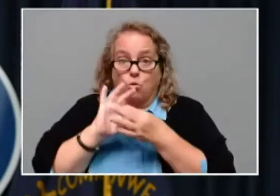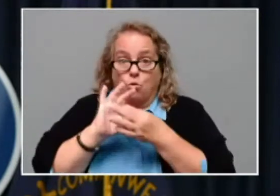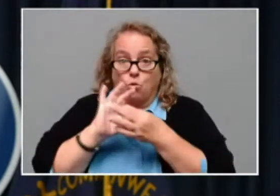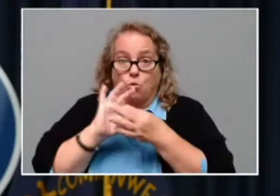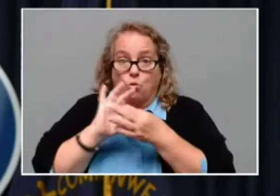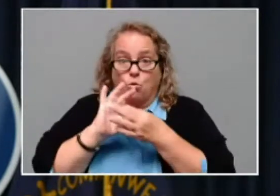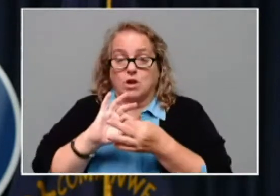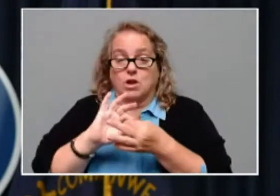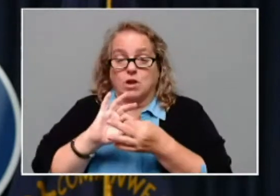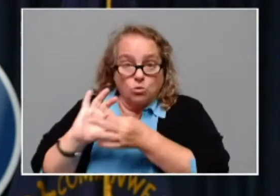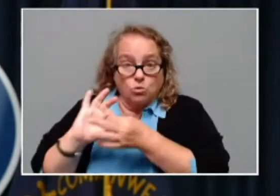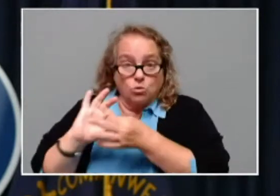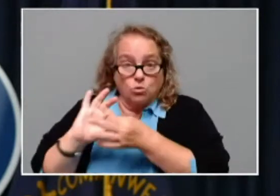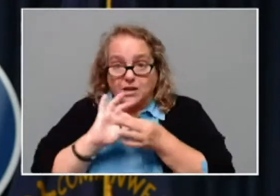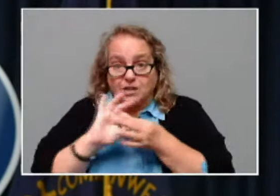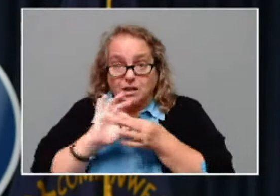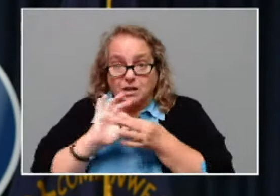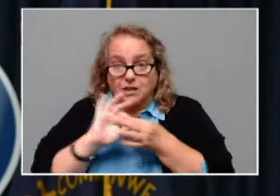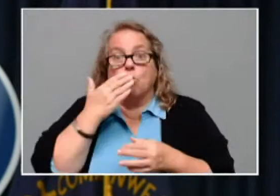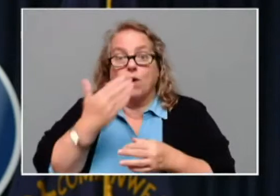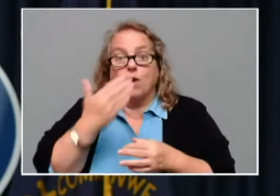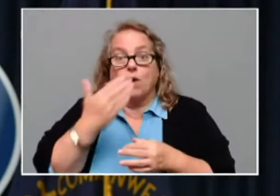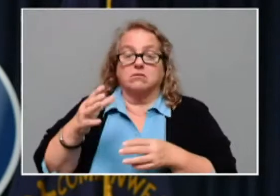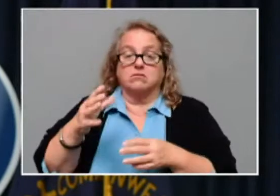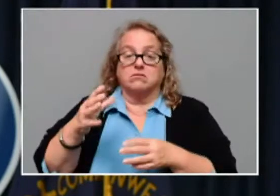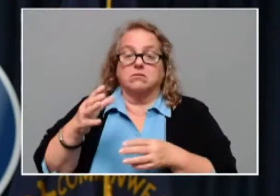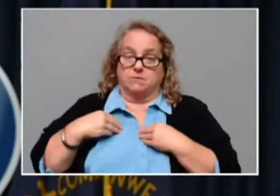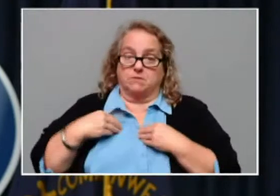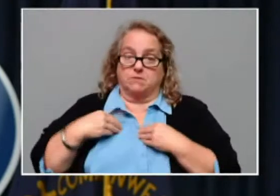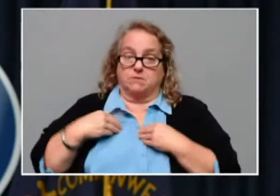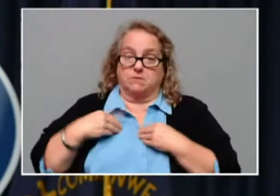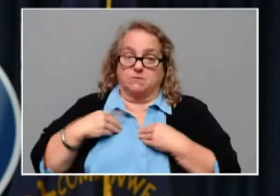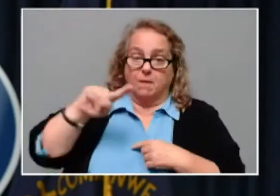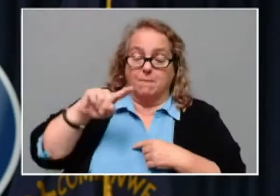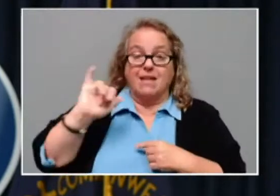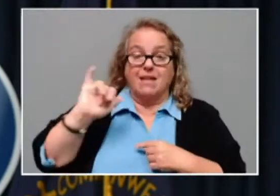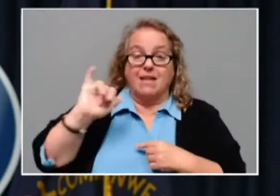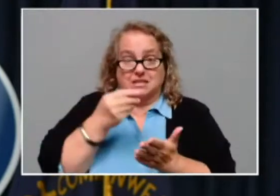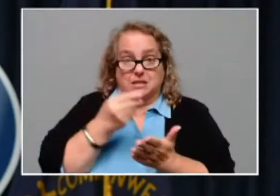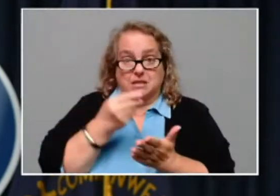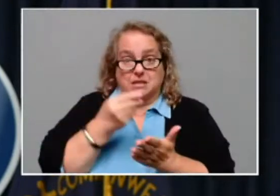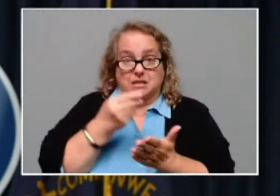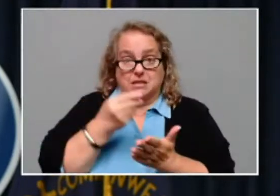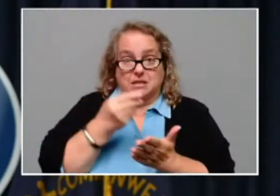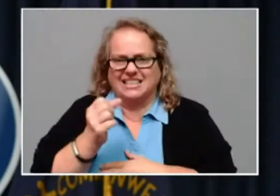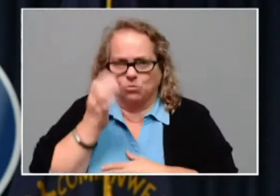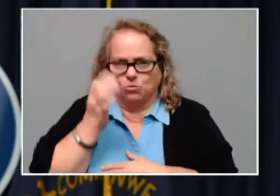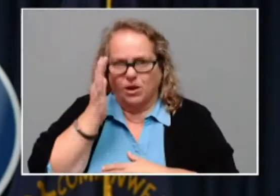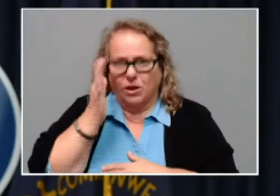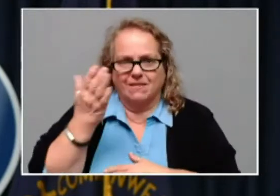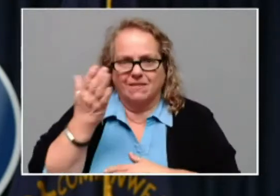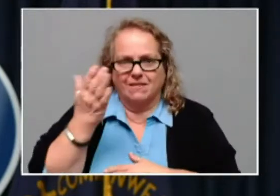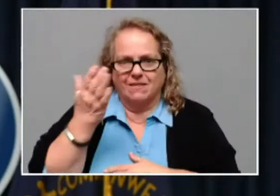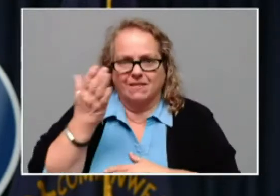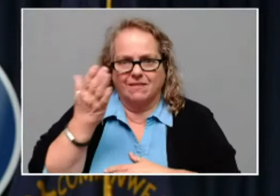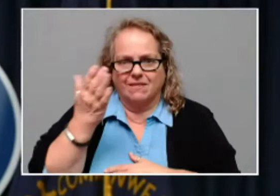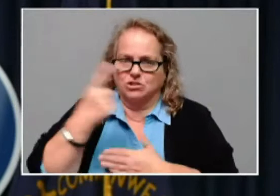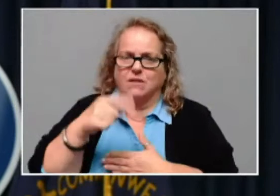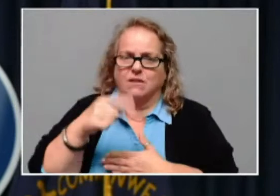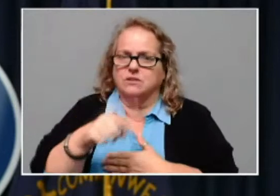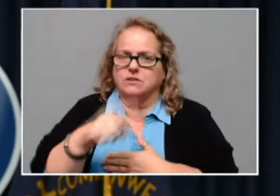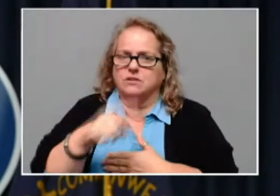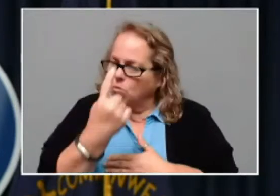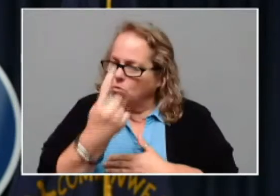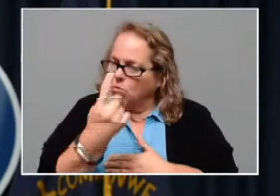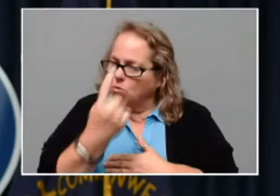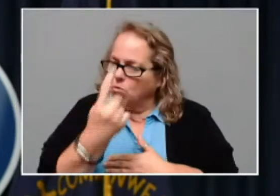is well taken. And these are dollars that are going to be right there next year. And this is one of the top